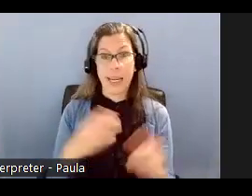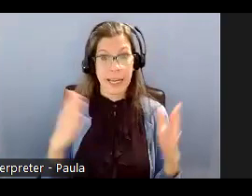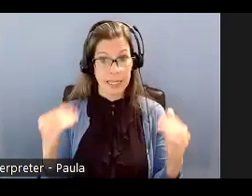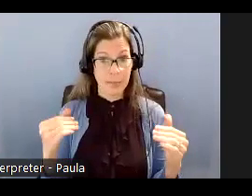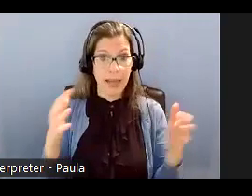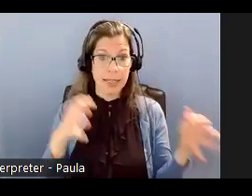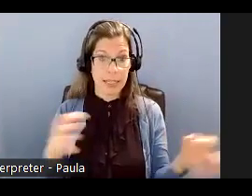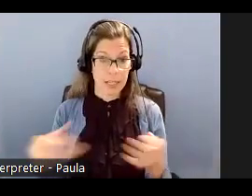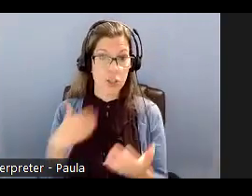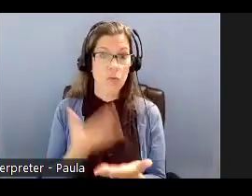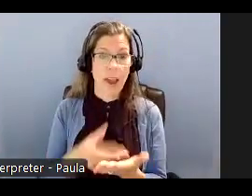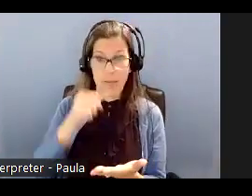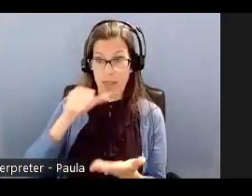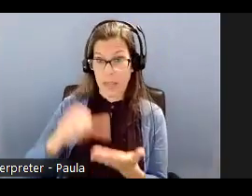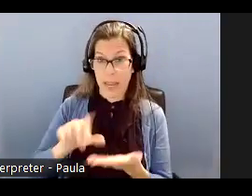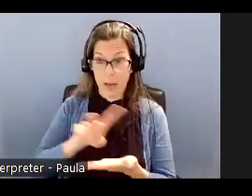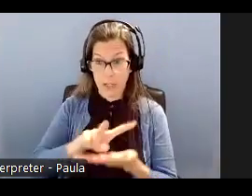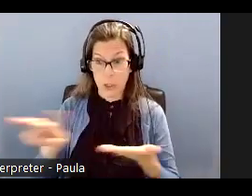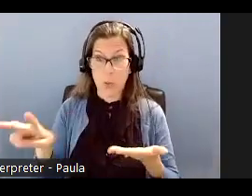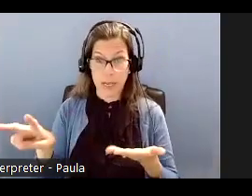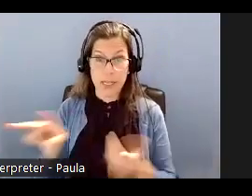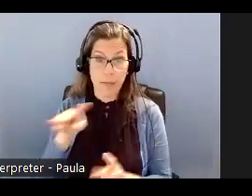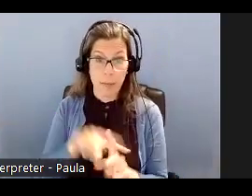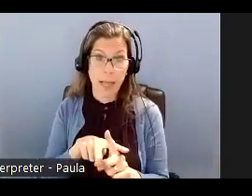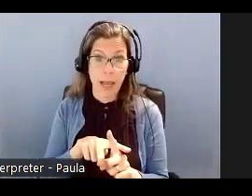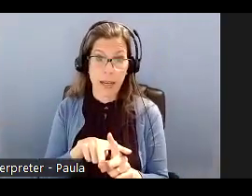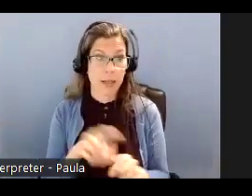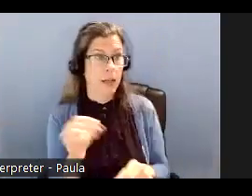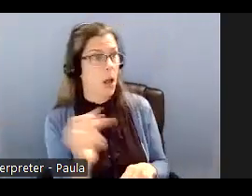mail within 2 weeks of applying. Okay.